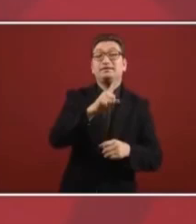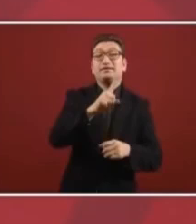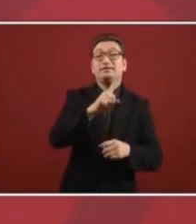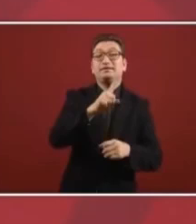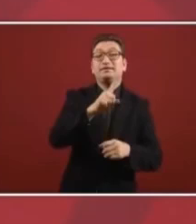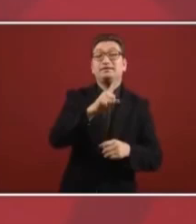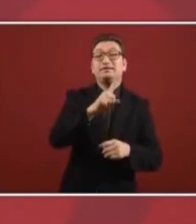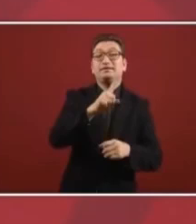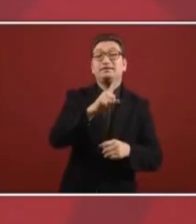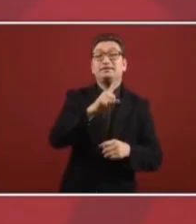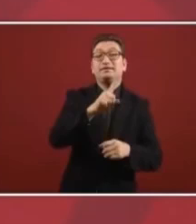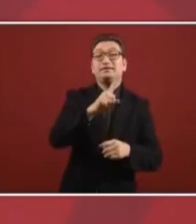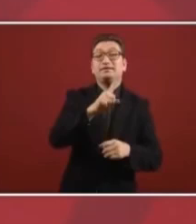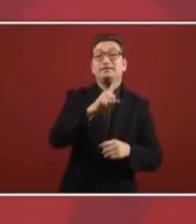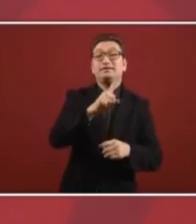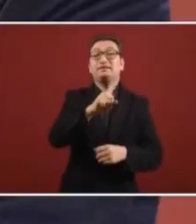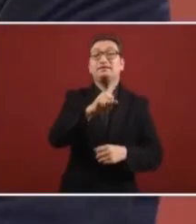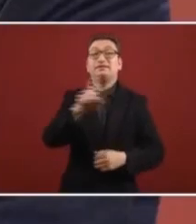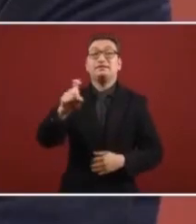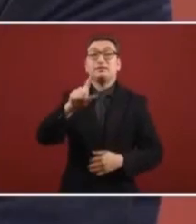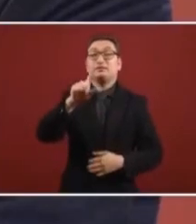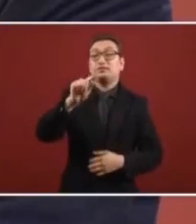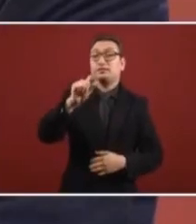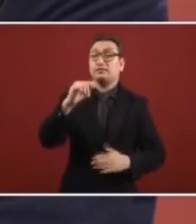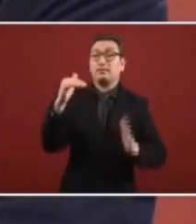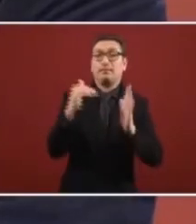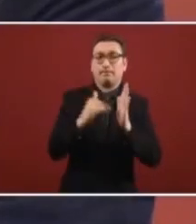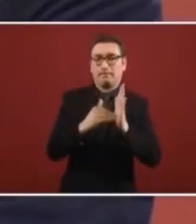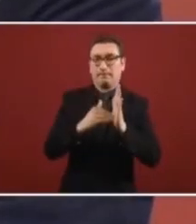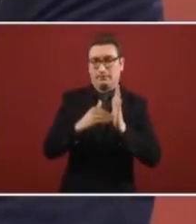170,000 new schools.